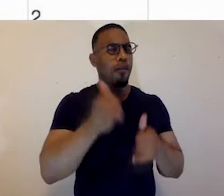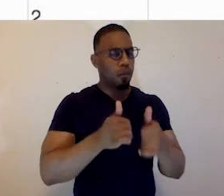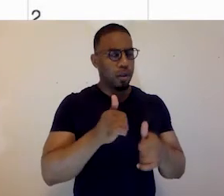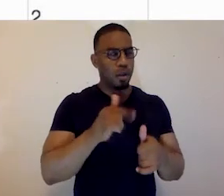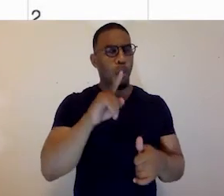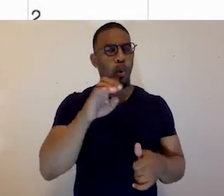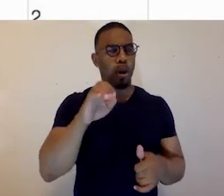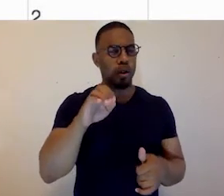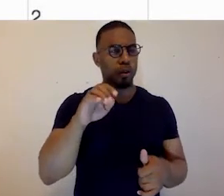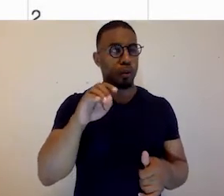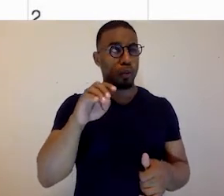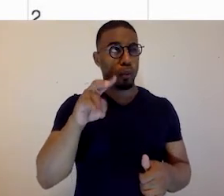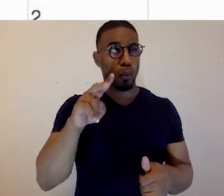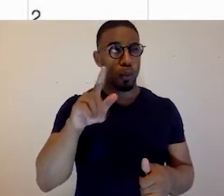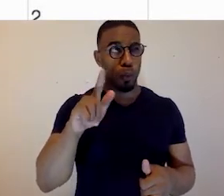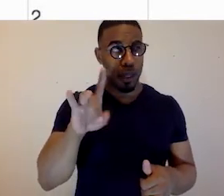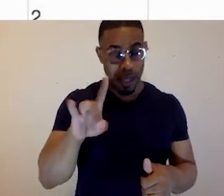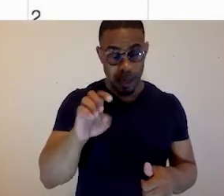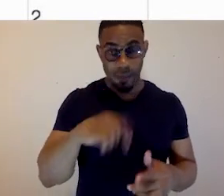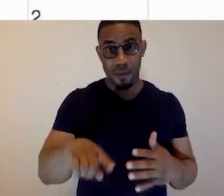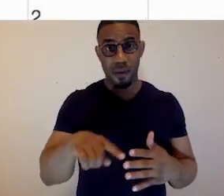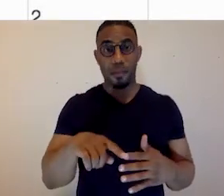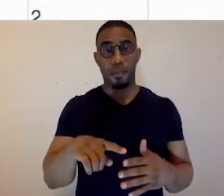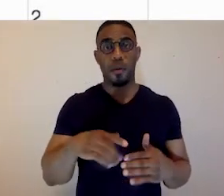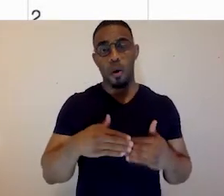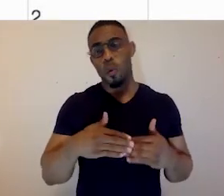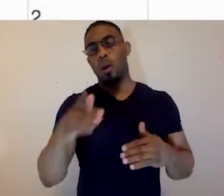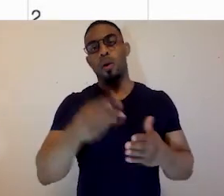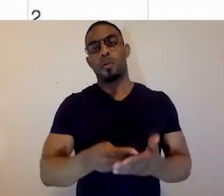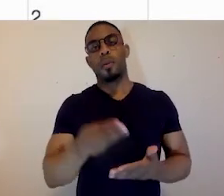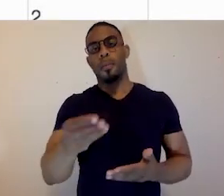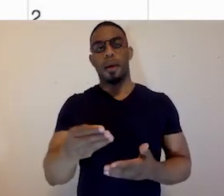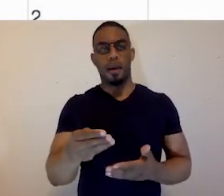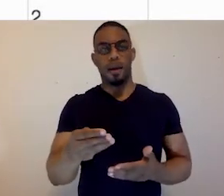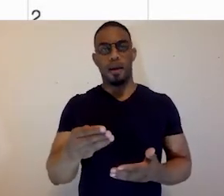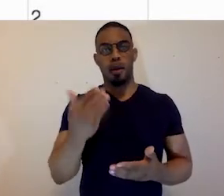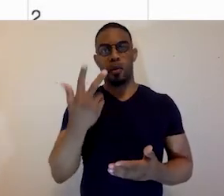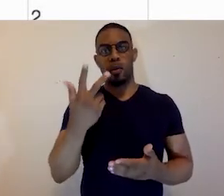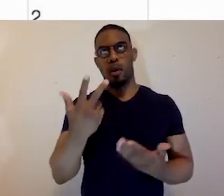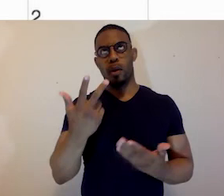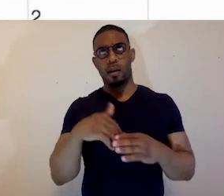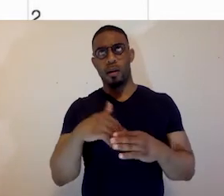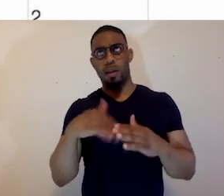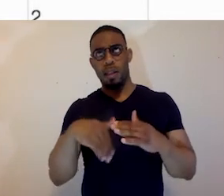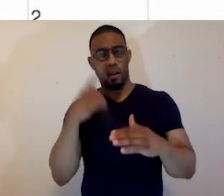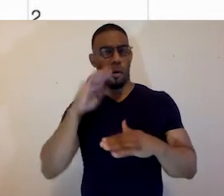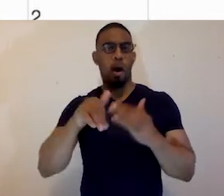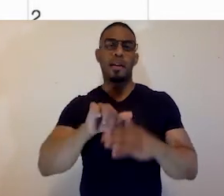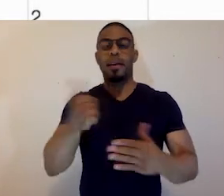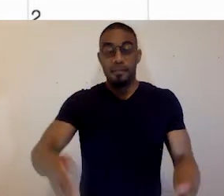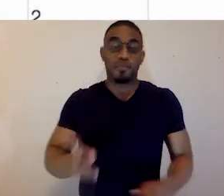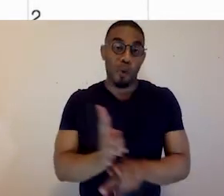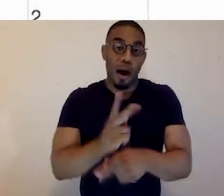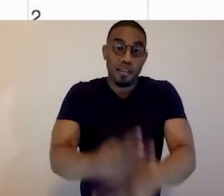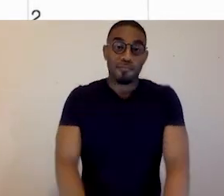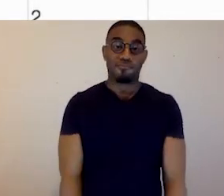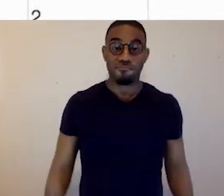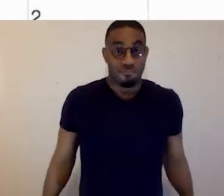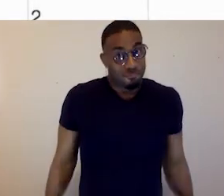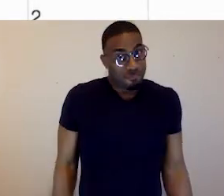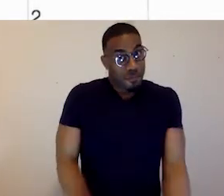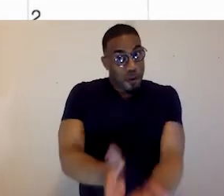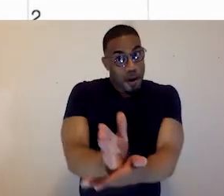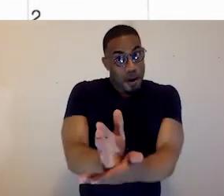which 128 of them went on to buy it, and 3 or less for all the other products. All